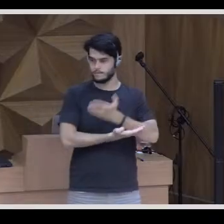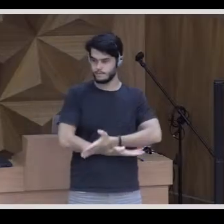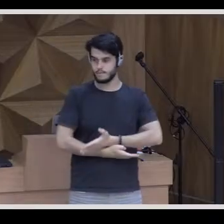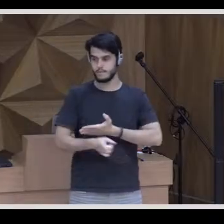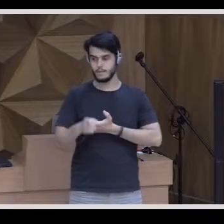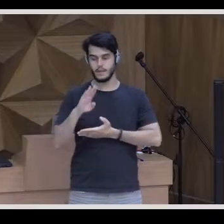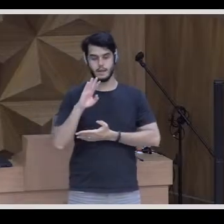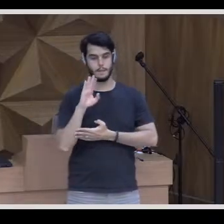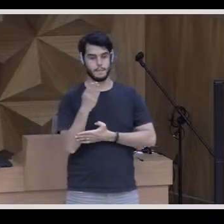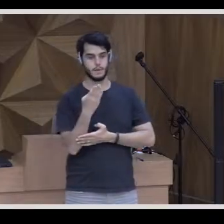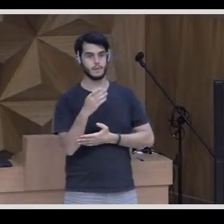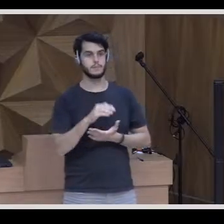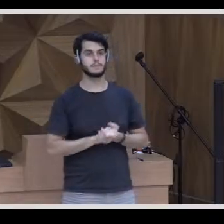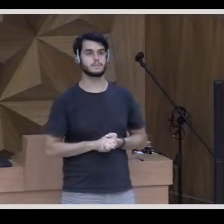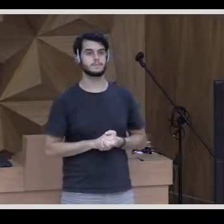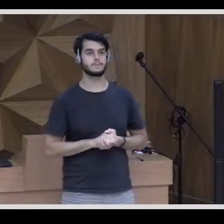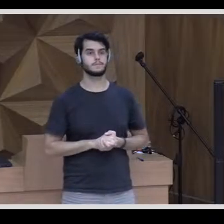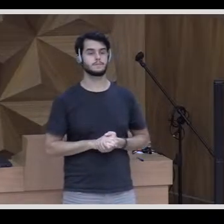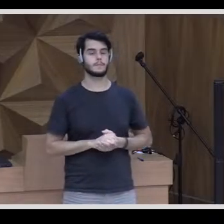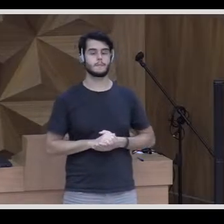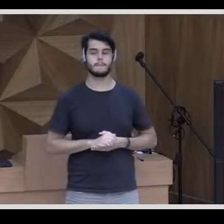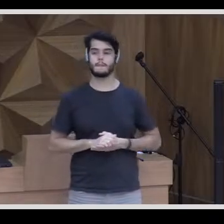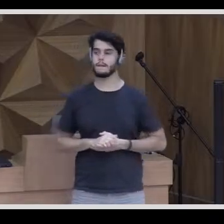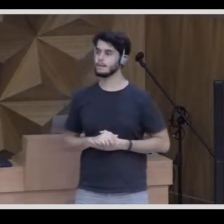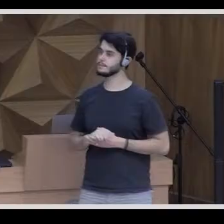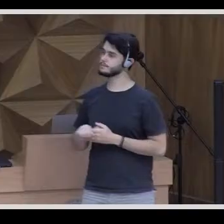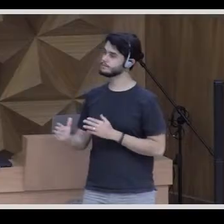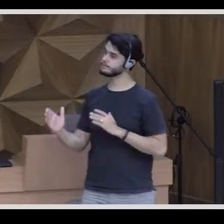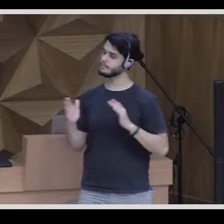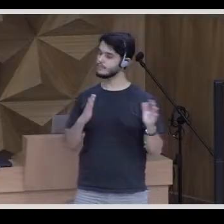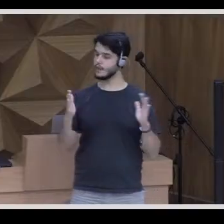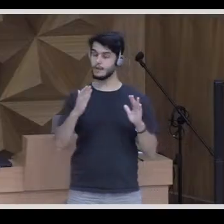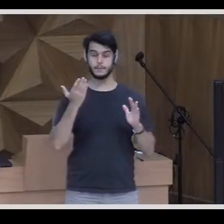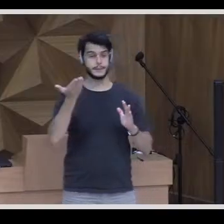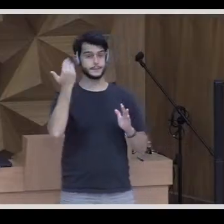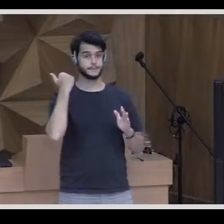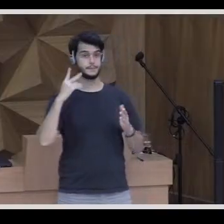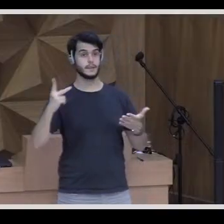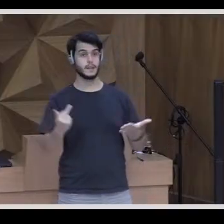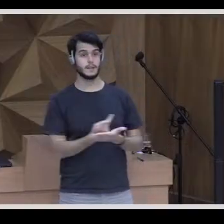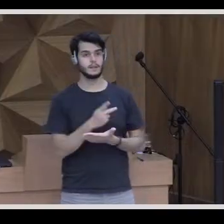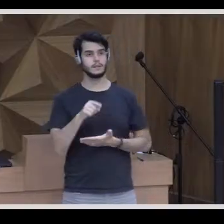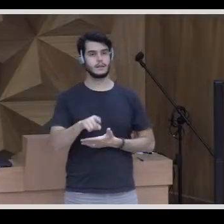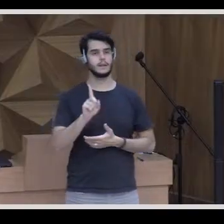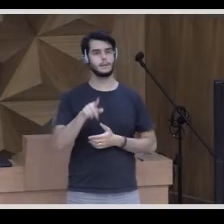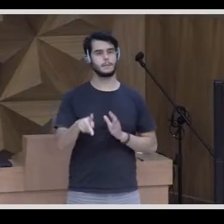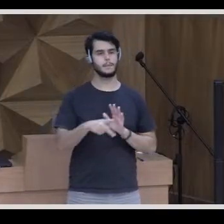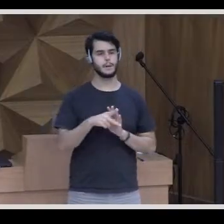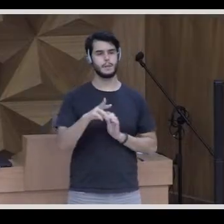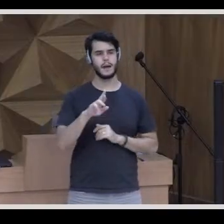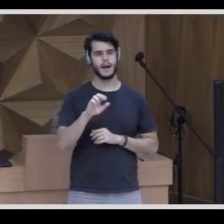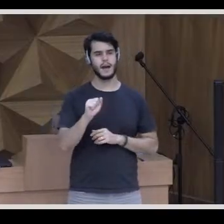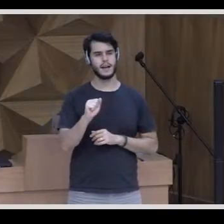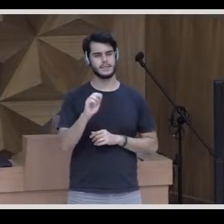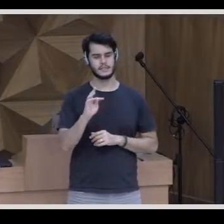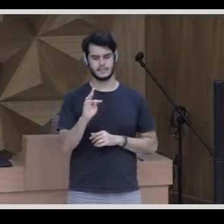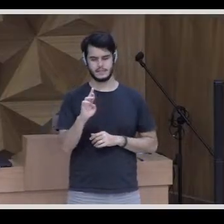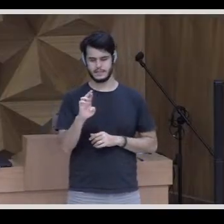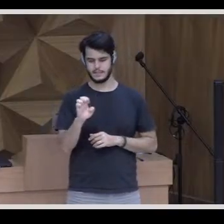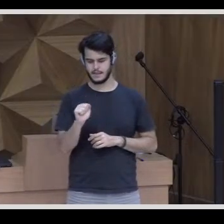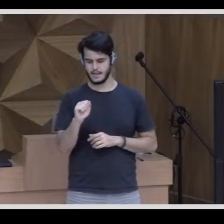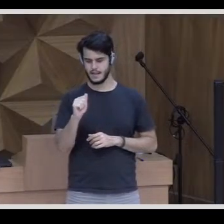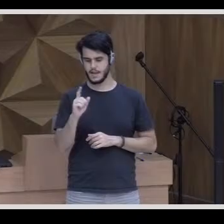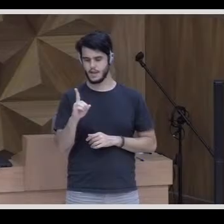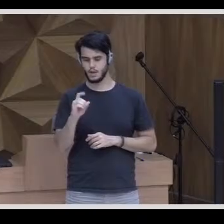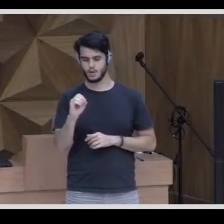was these wearable trackers. So we'd moved from 2012, 2013, we'd